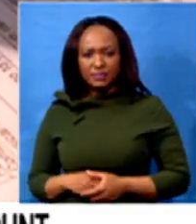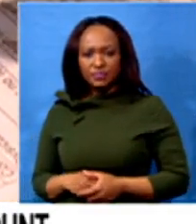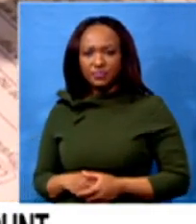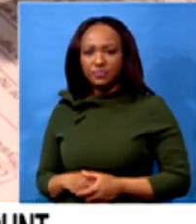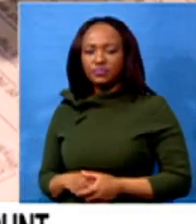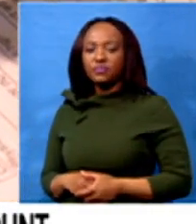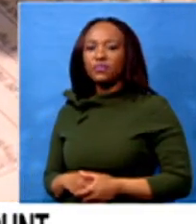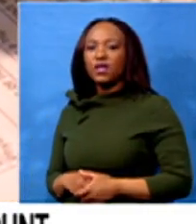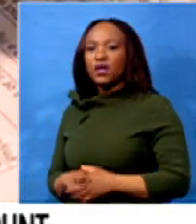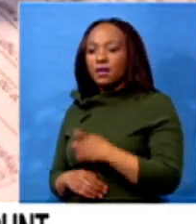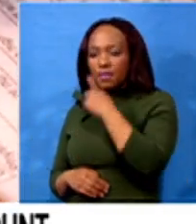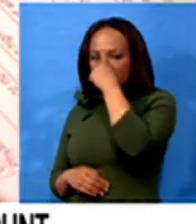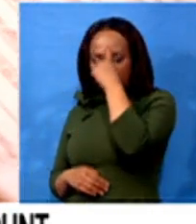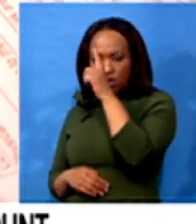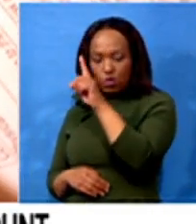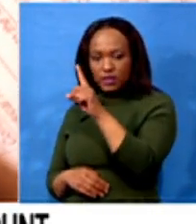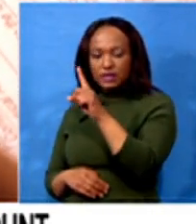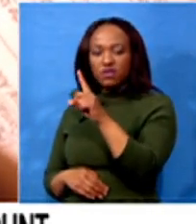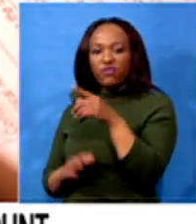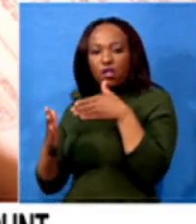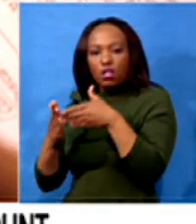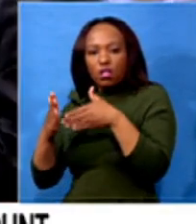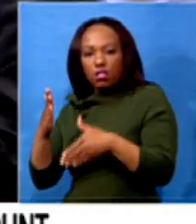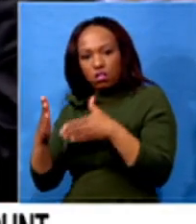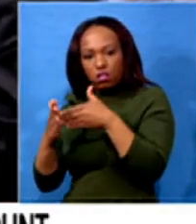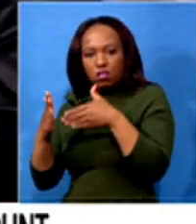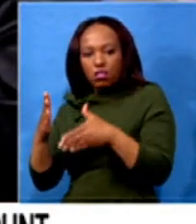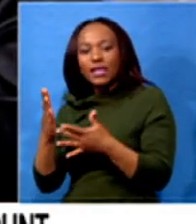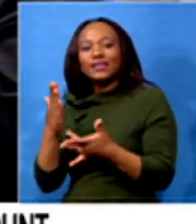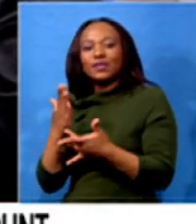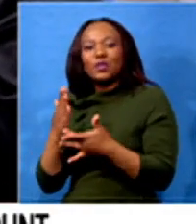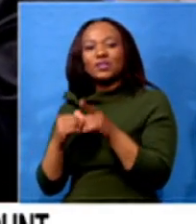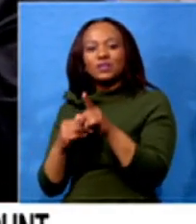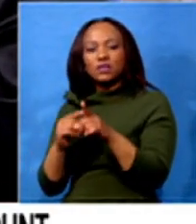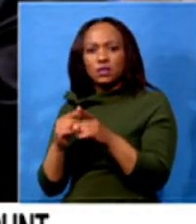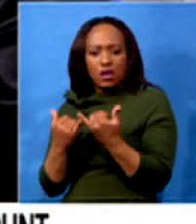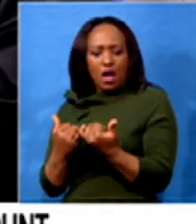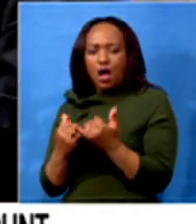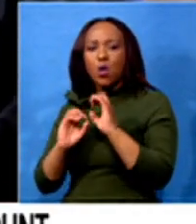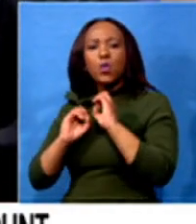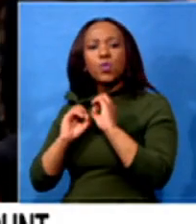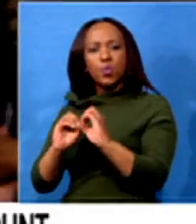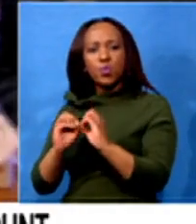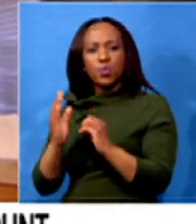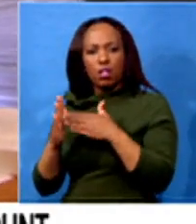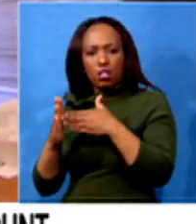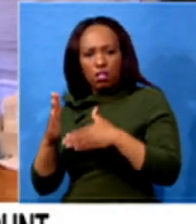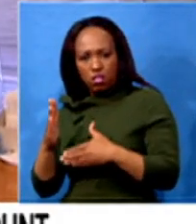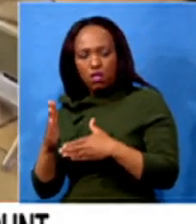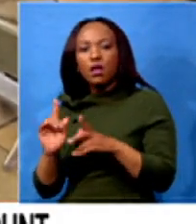terms of glitches, we don't really have glitches. The only challenge that we continue to face is that